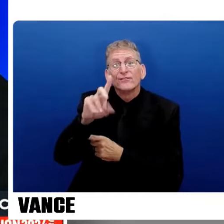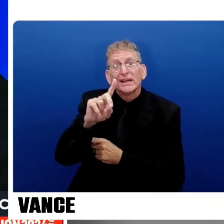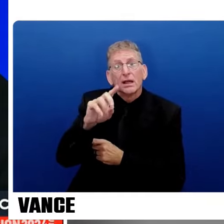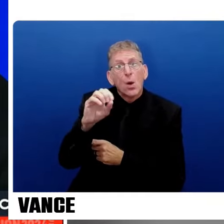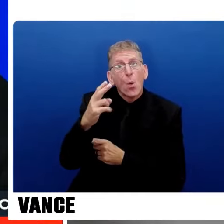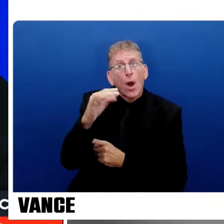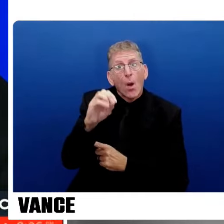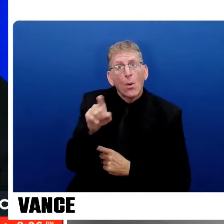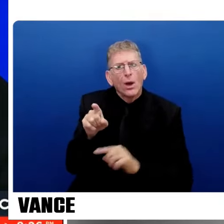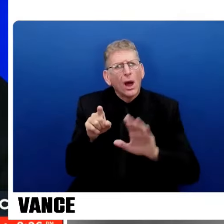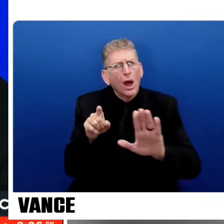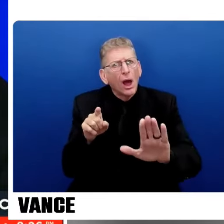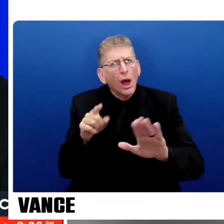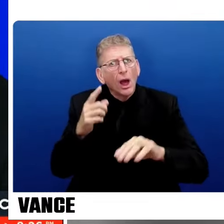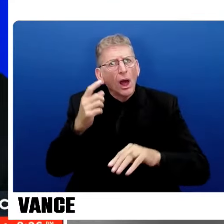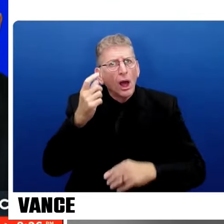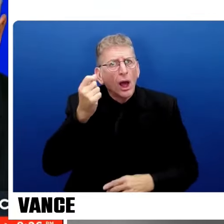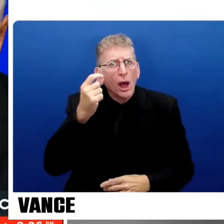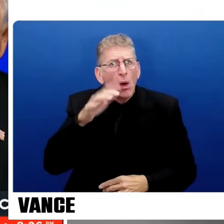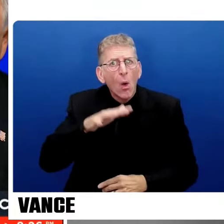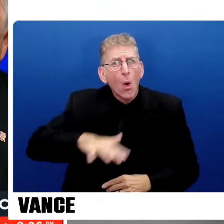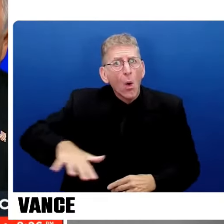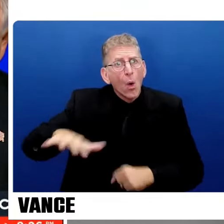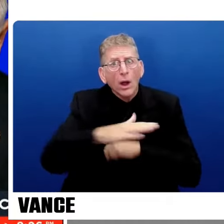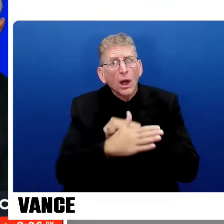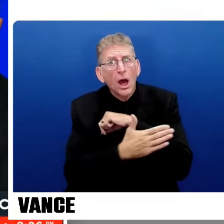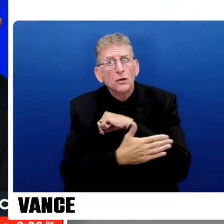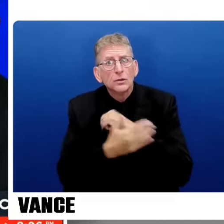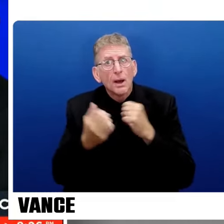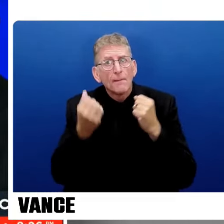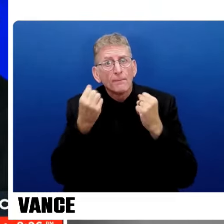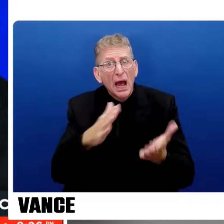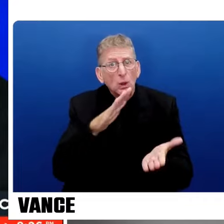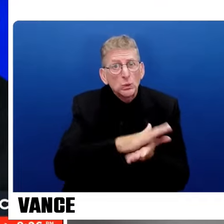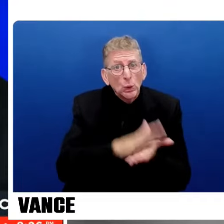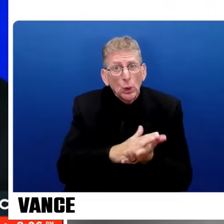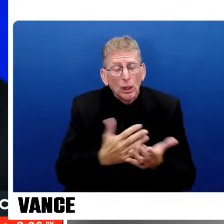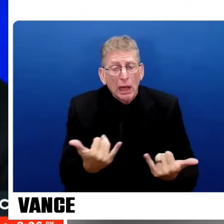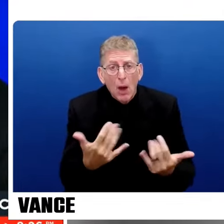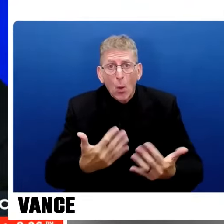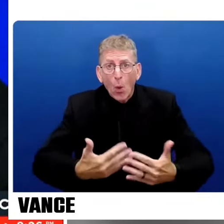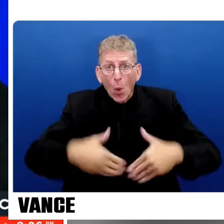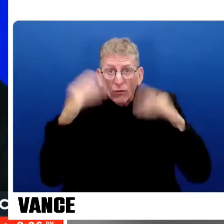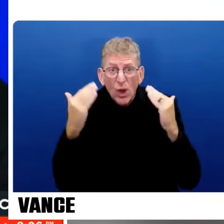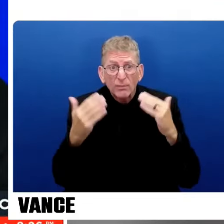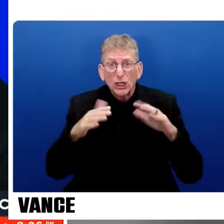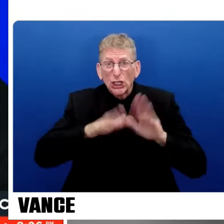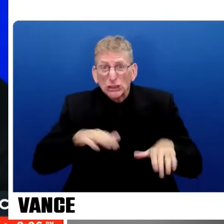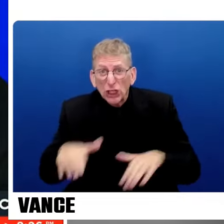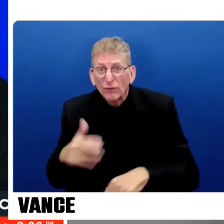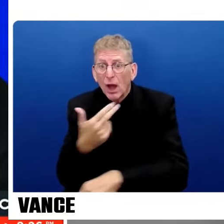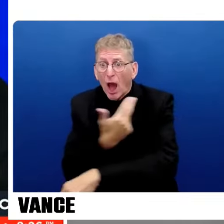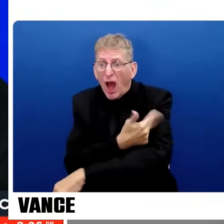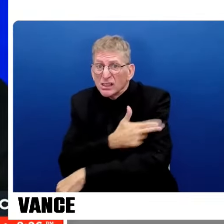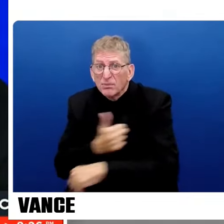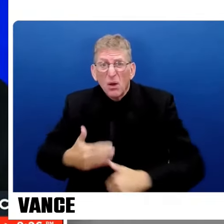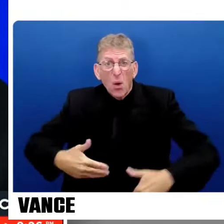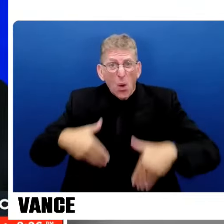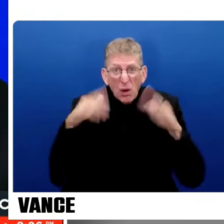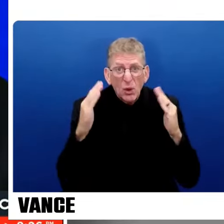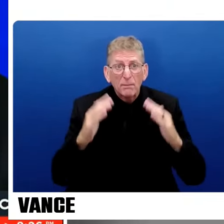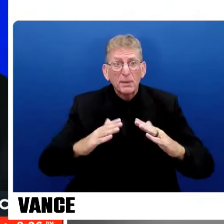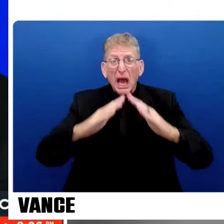country, you've got schools that are overwhelmed, you've got hospitals that are overwhelmed, you've got housing that is totally unaffordable because we brought